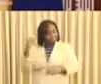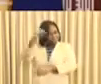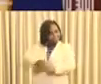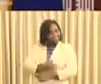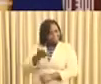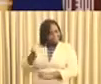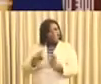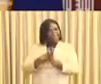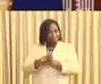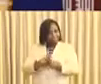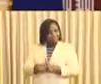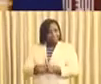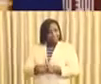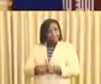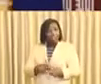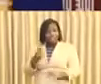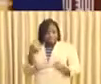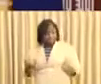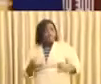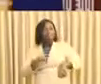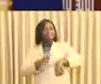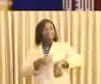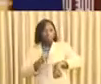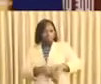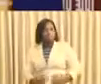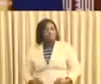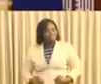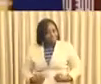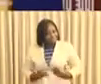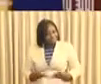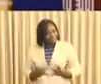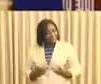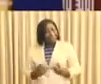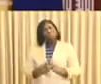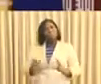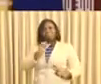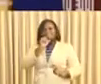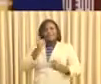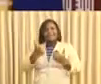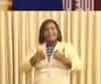for sacrifice so that we do not have to bear a greater cost in the future.